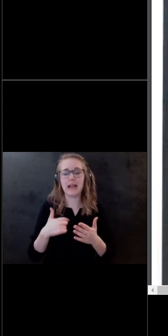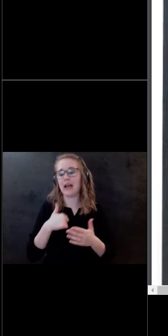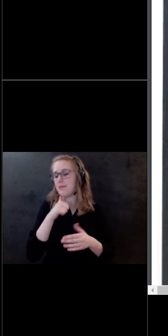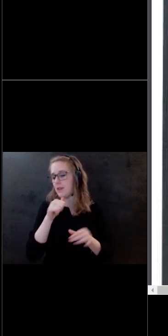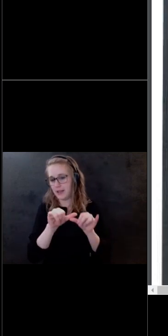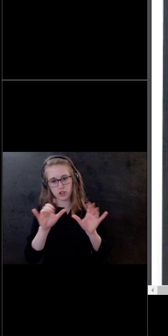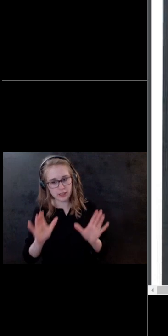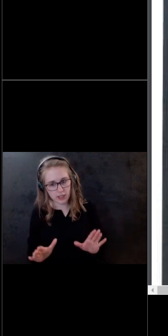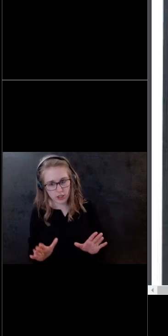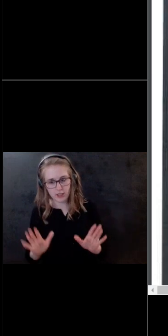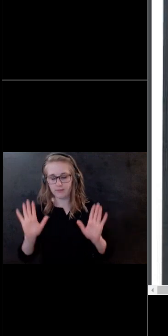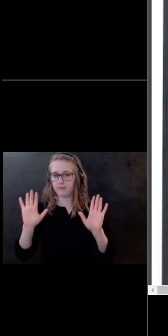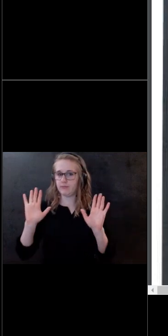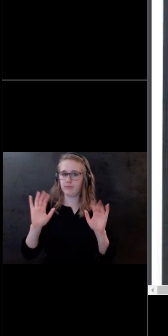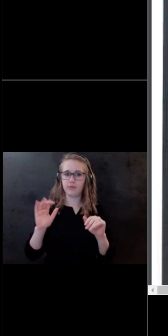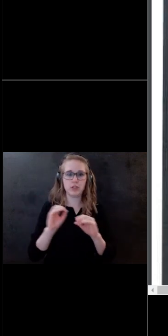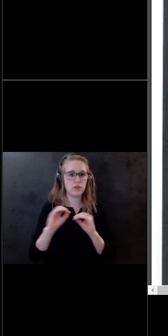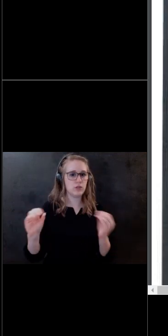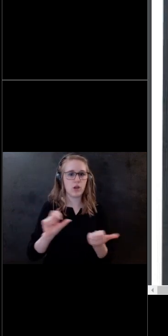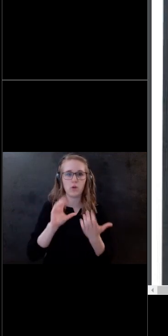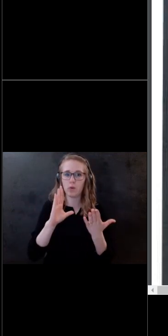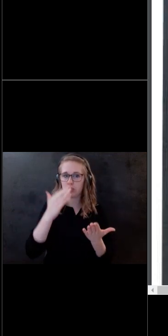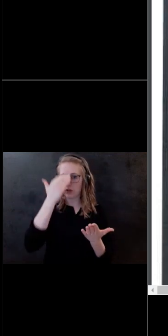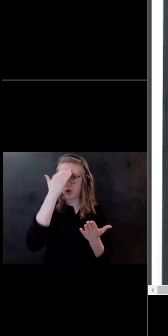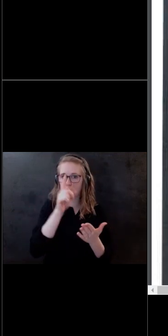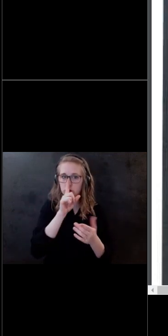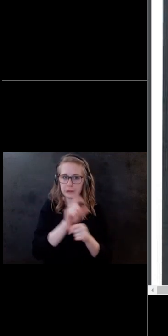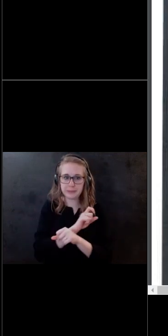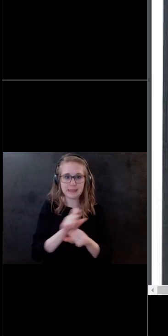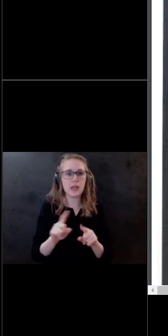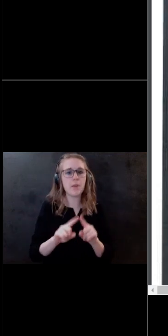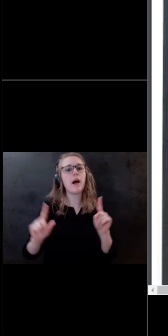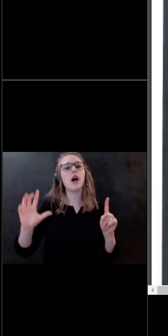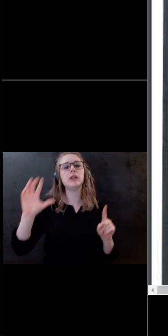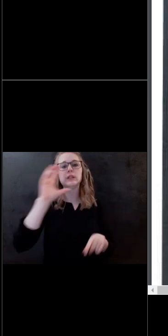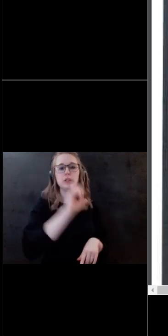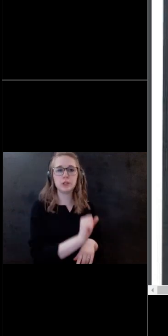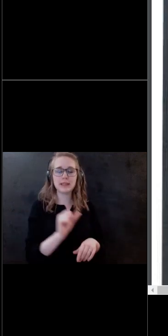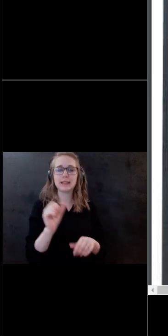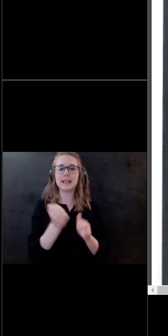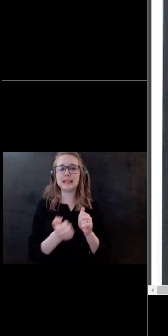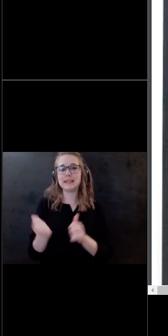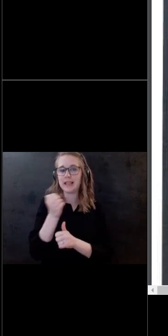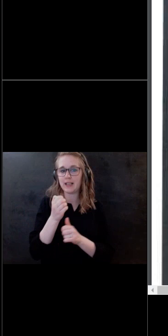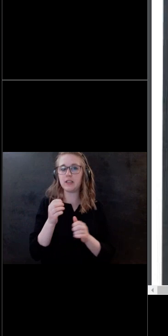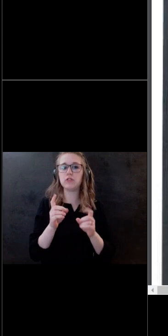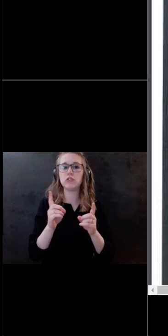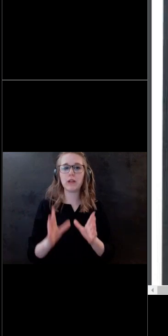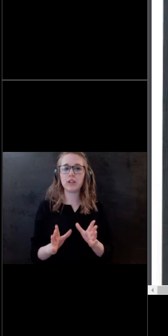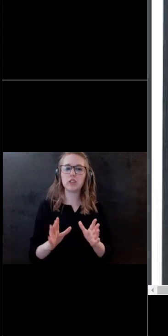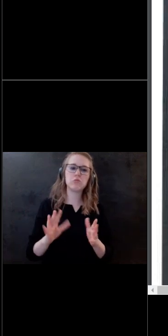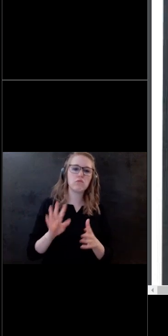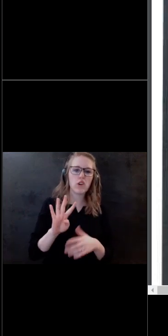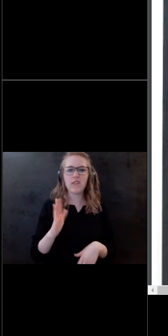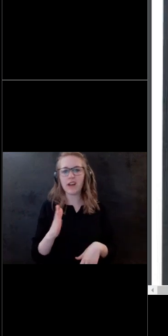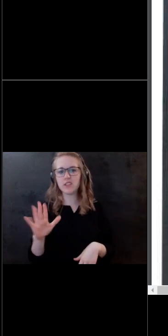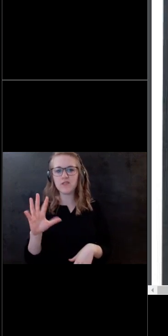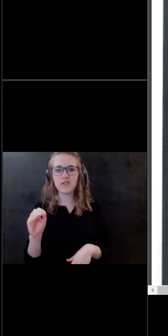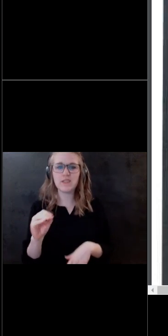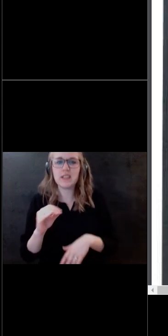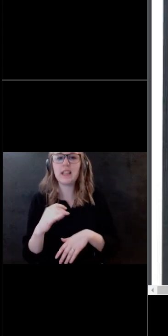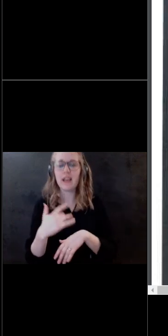engineer and there's no way to tell for sure, but just assuming that our executive director is correct, between 45 to 50 parking